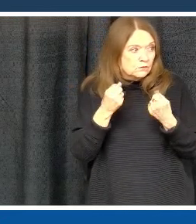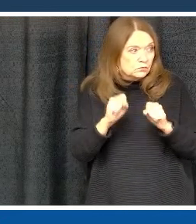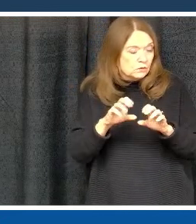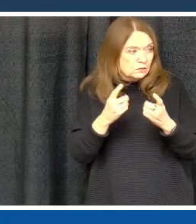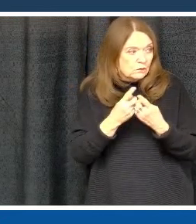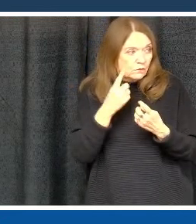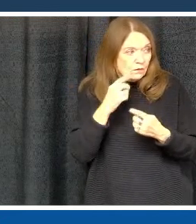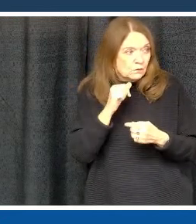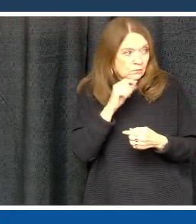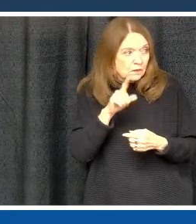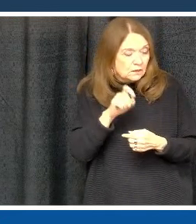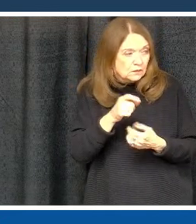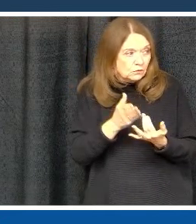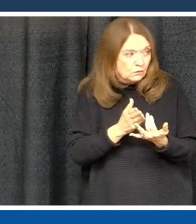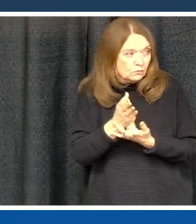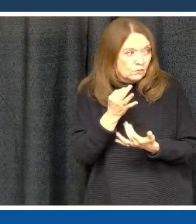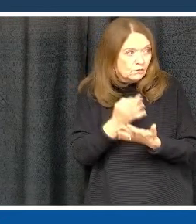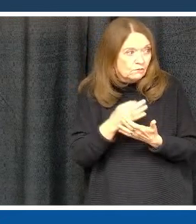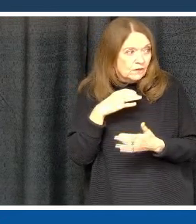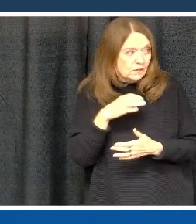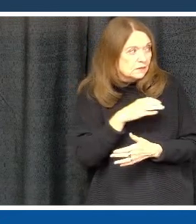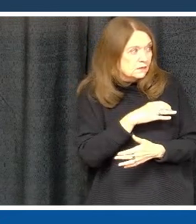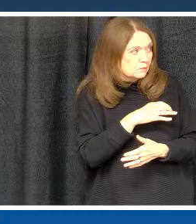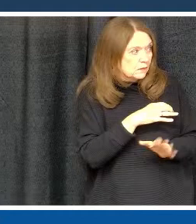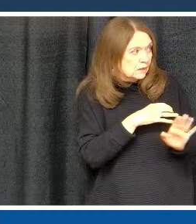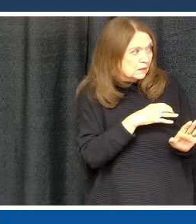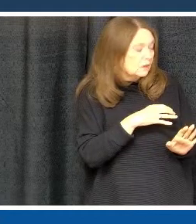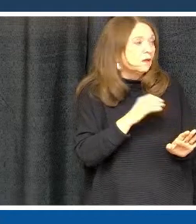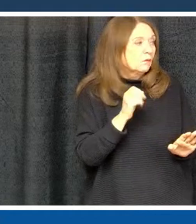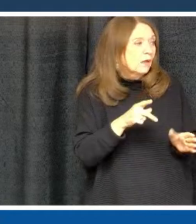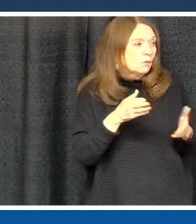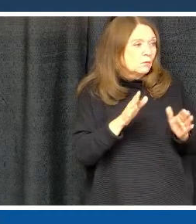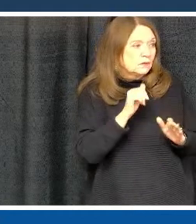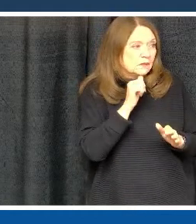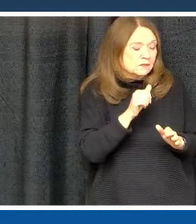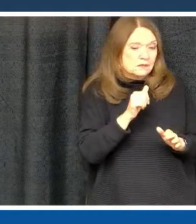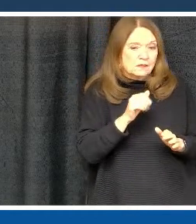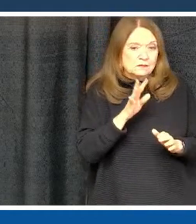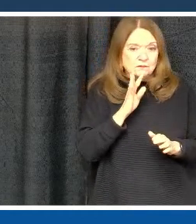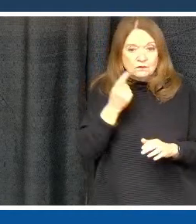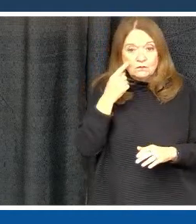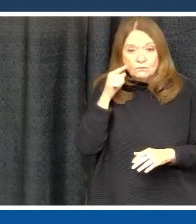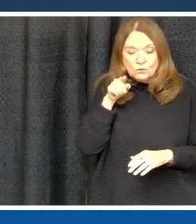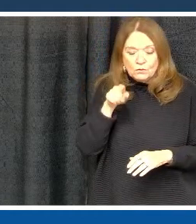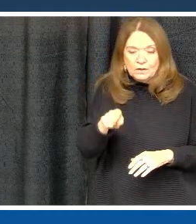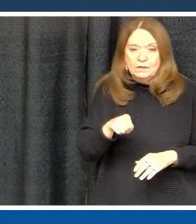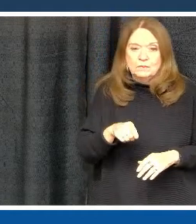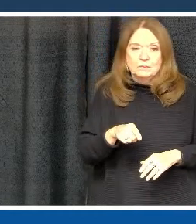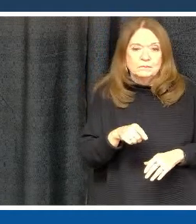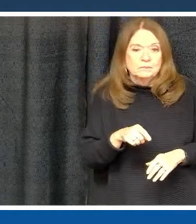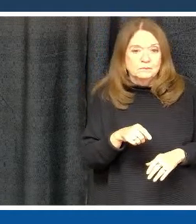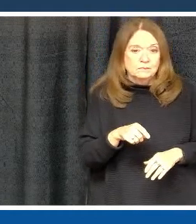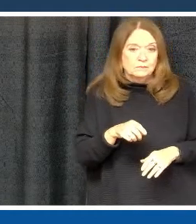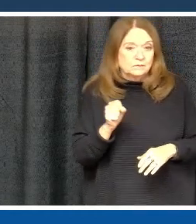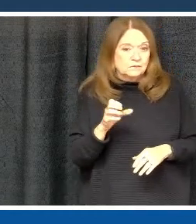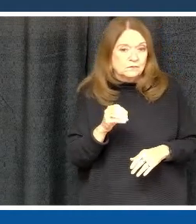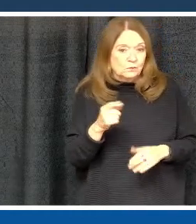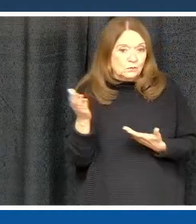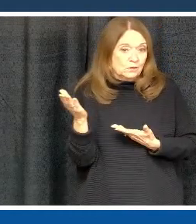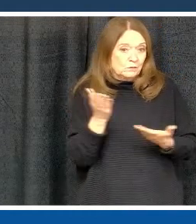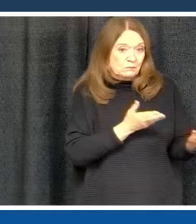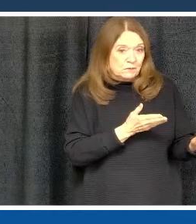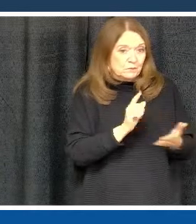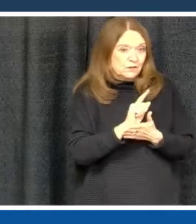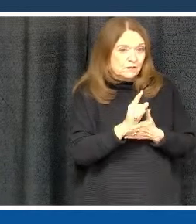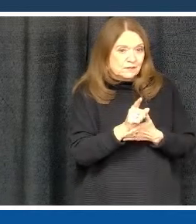the finance committee. Yeah, let's not No, talk for him either. So we're going to bring him up here in a